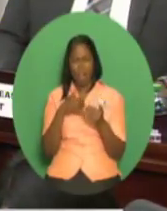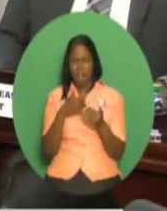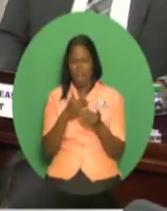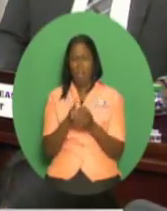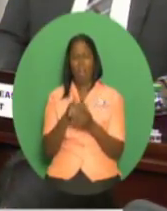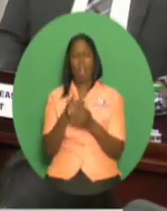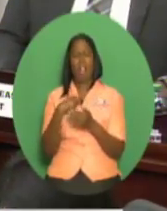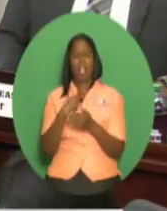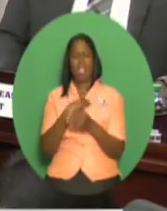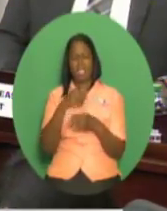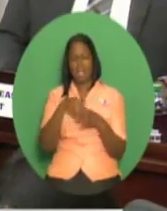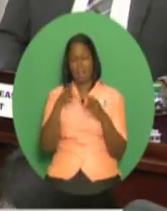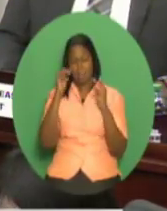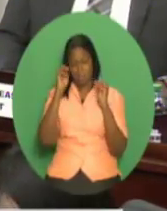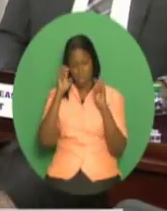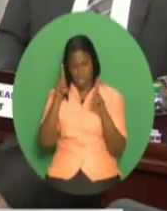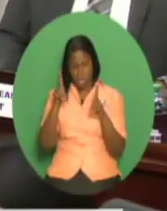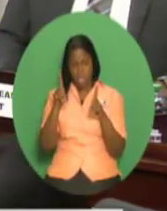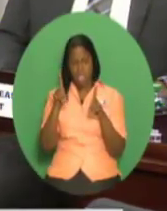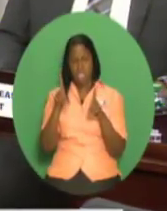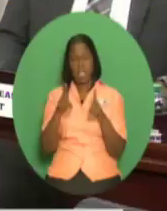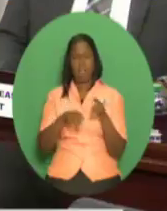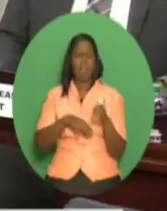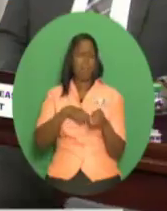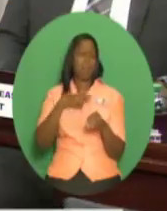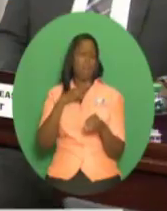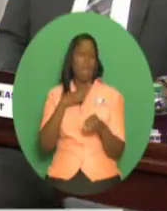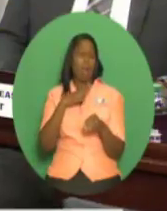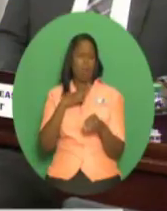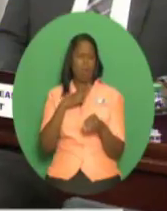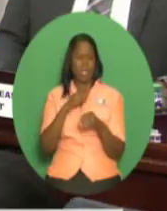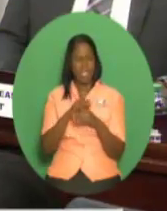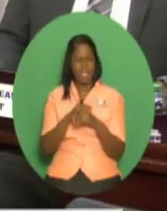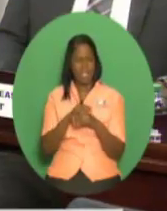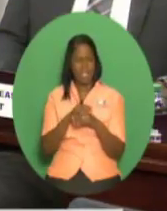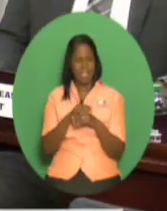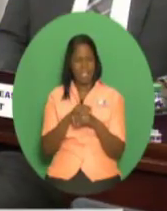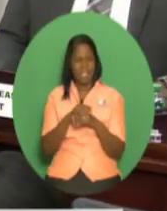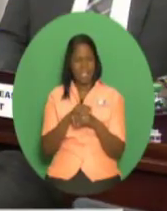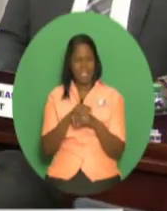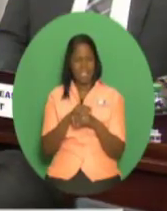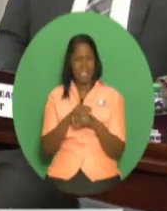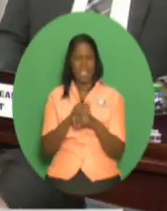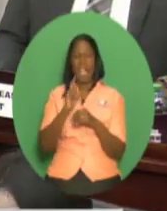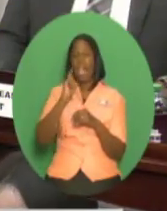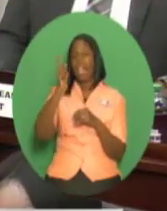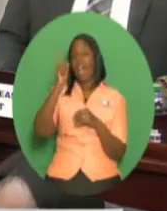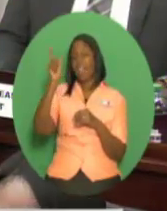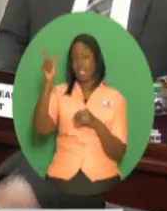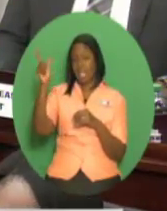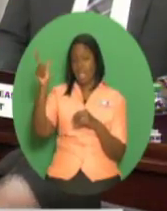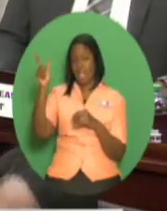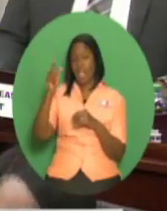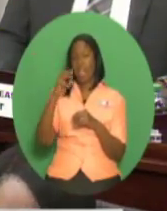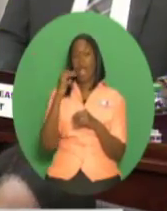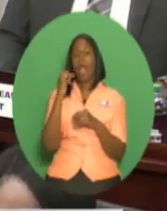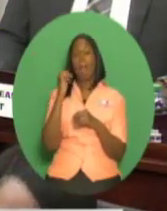of Education are very proud of is the Lavantil MOVA